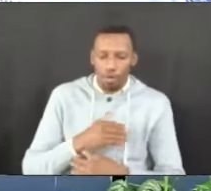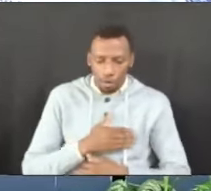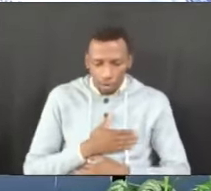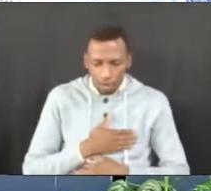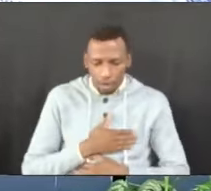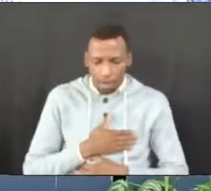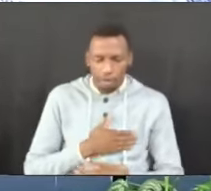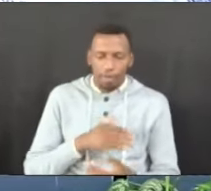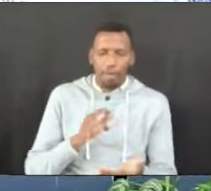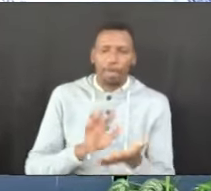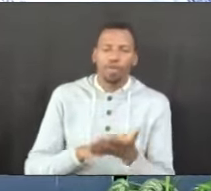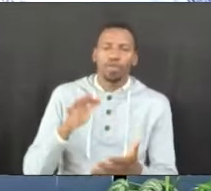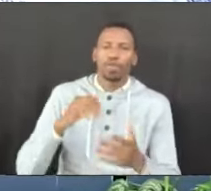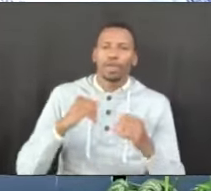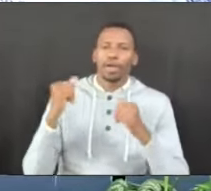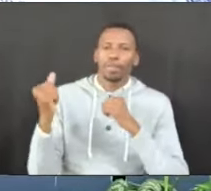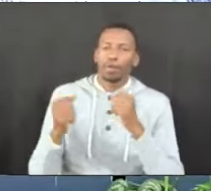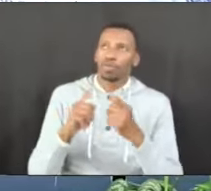forever and ever.